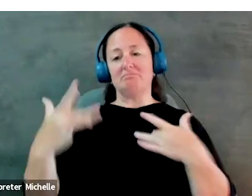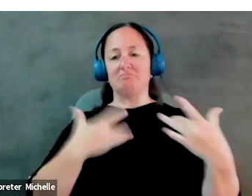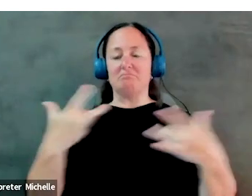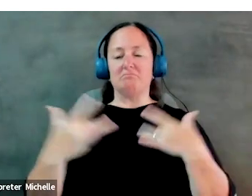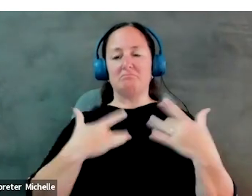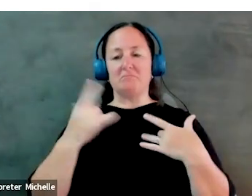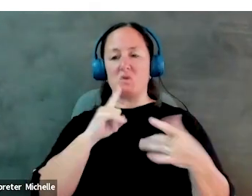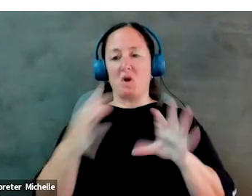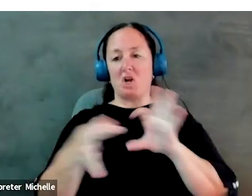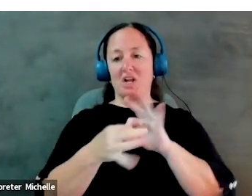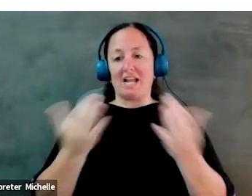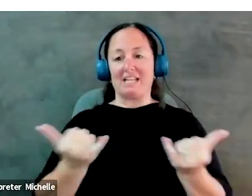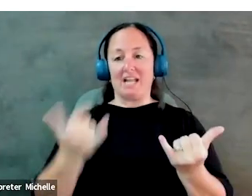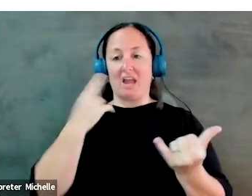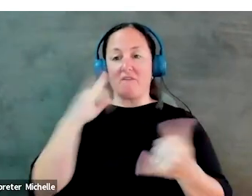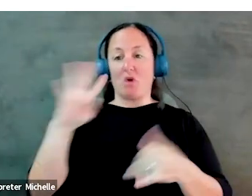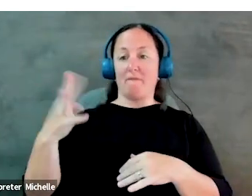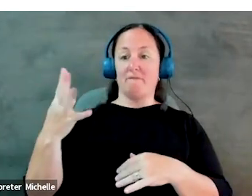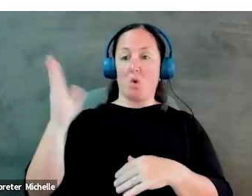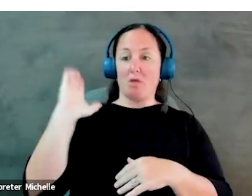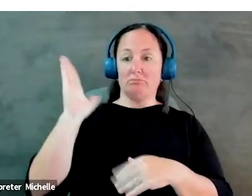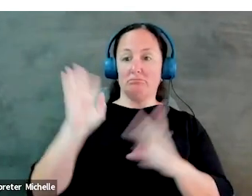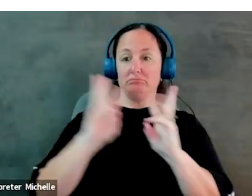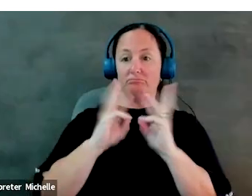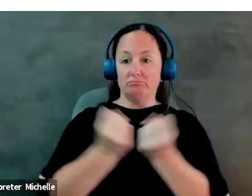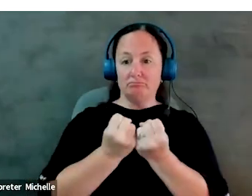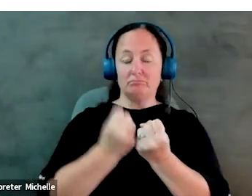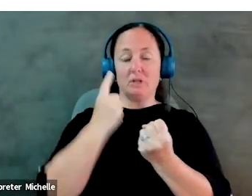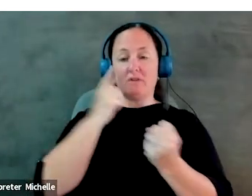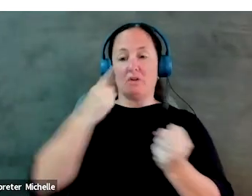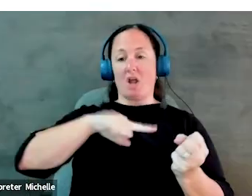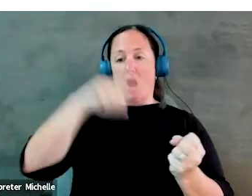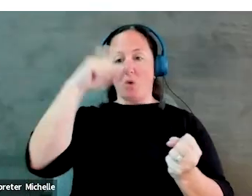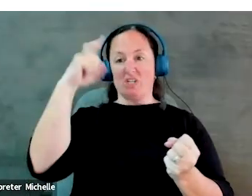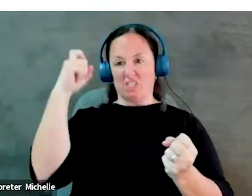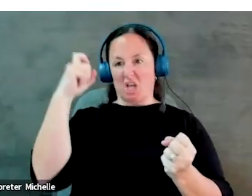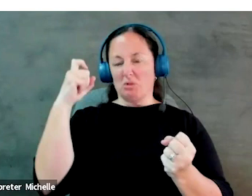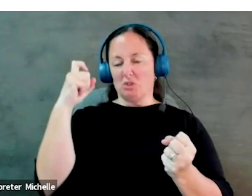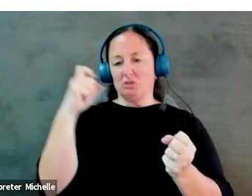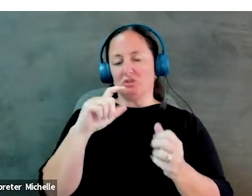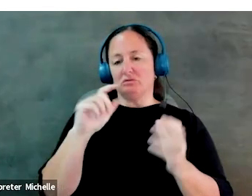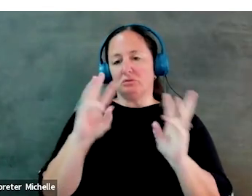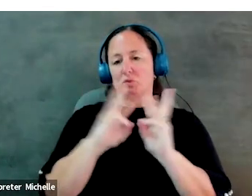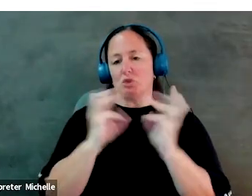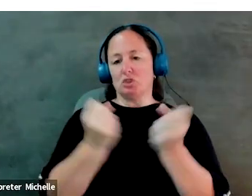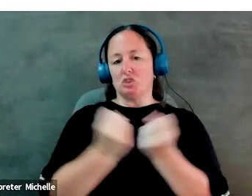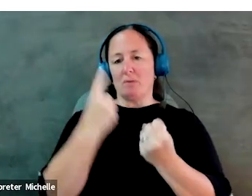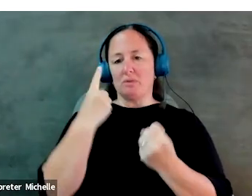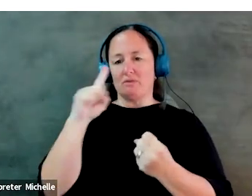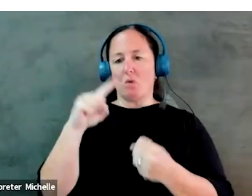you are connecting today to our fourth seminar for our summer seminar series for